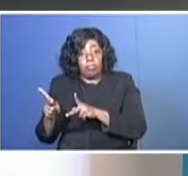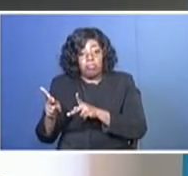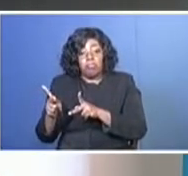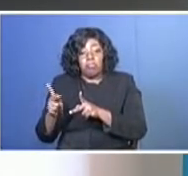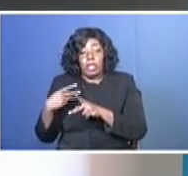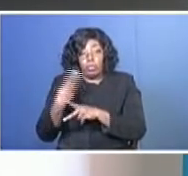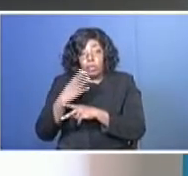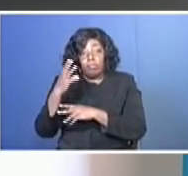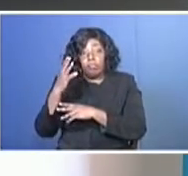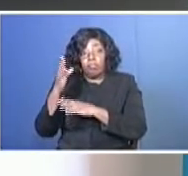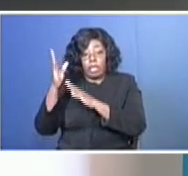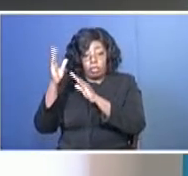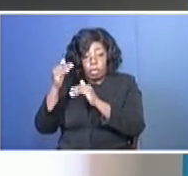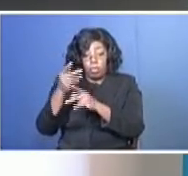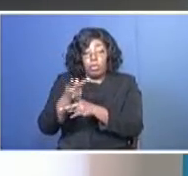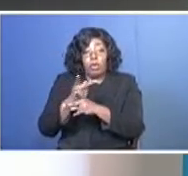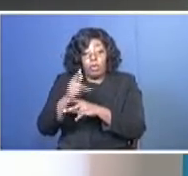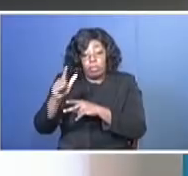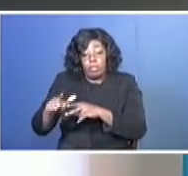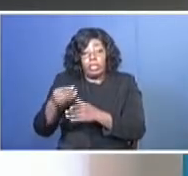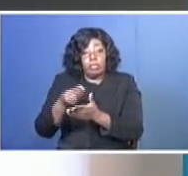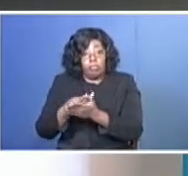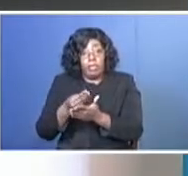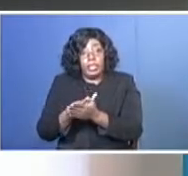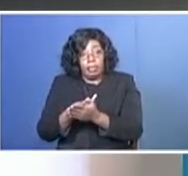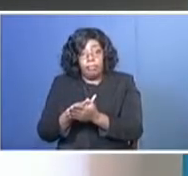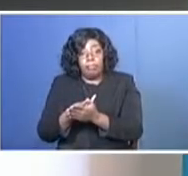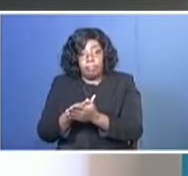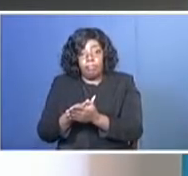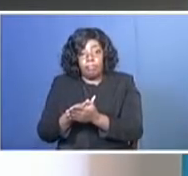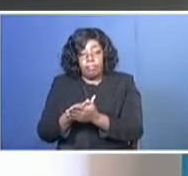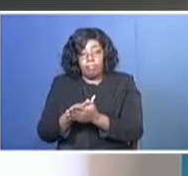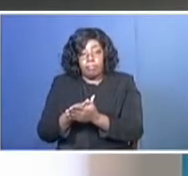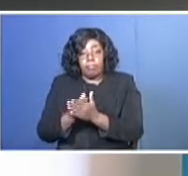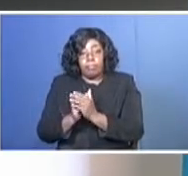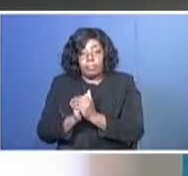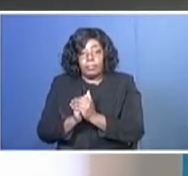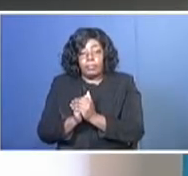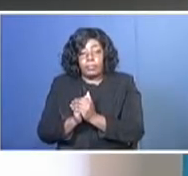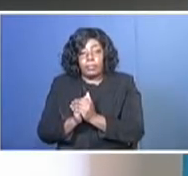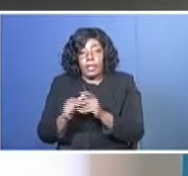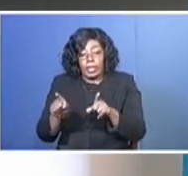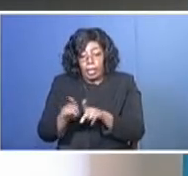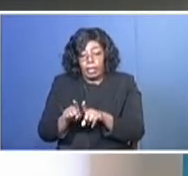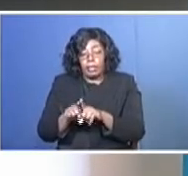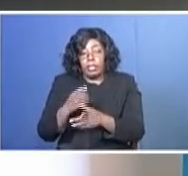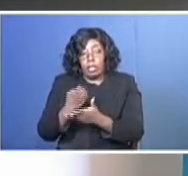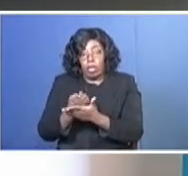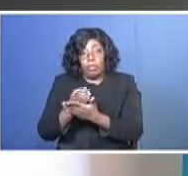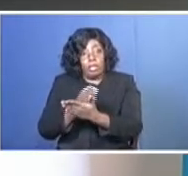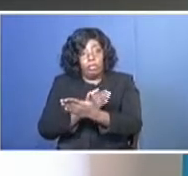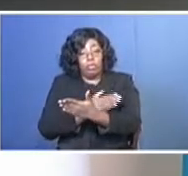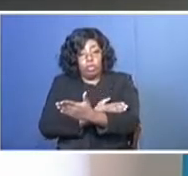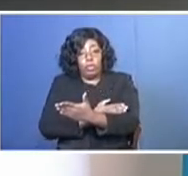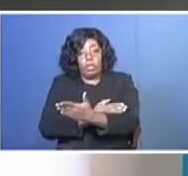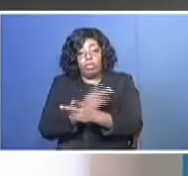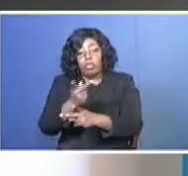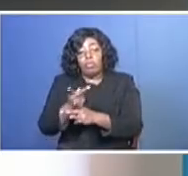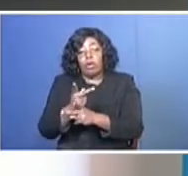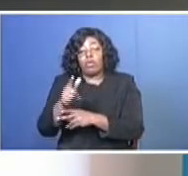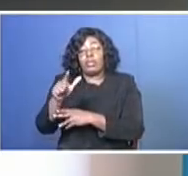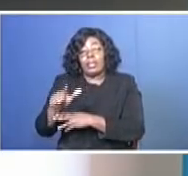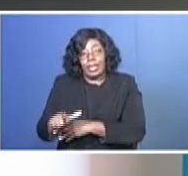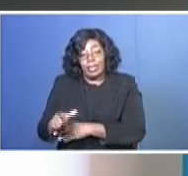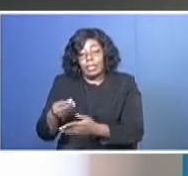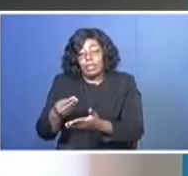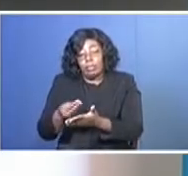less money. And hopefully, and our view is that'll start a trend as the economy improves. Our need to borrow becomes less and less.